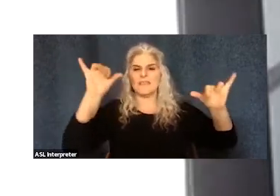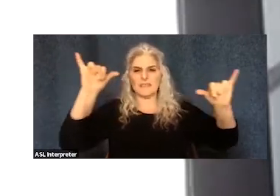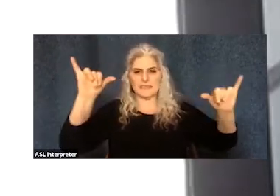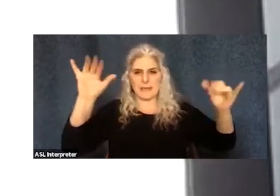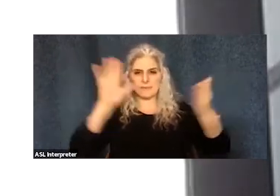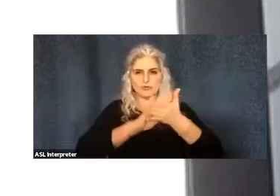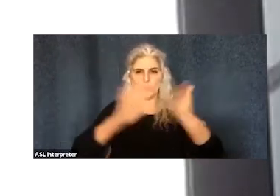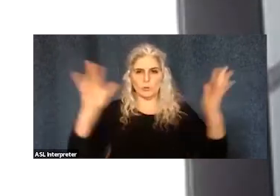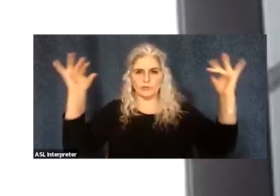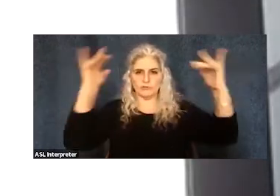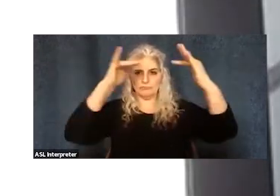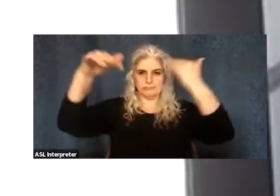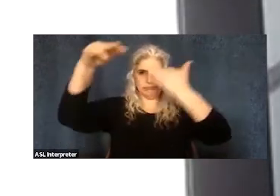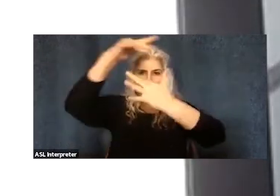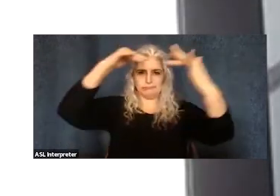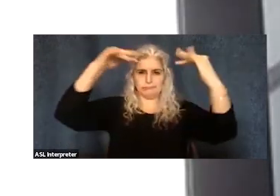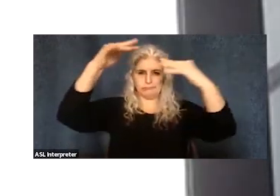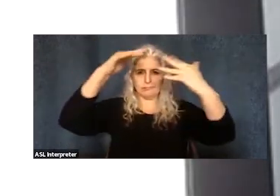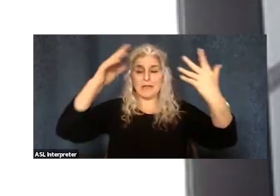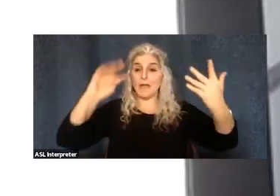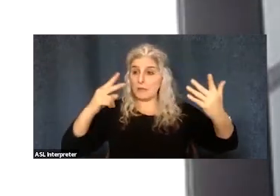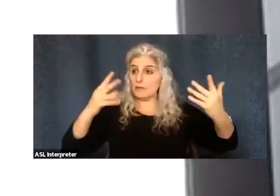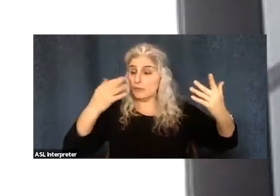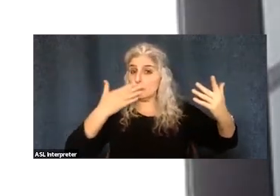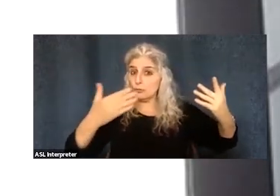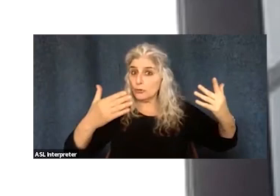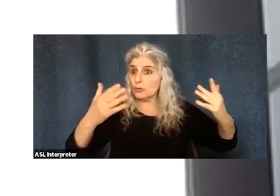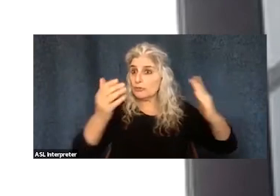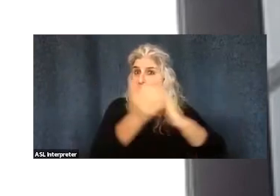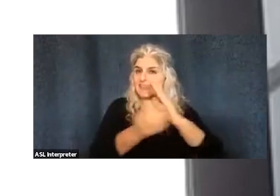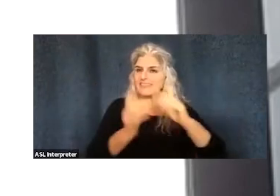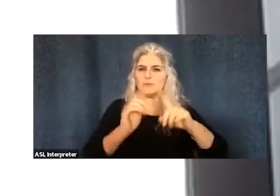not proved a very, very good.